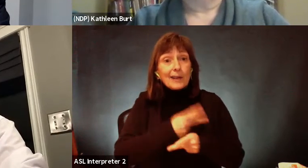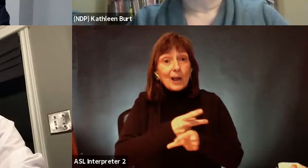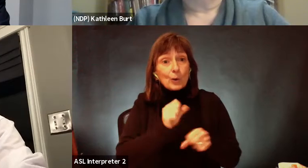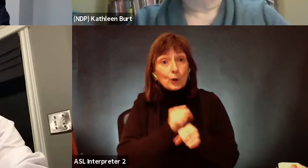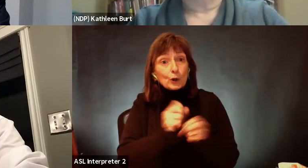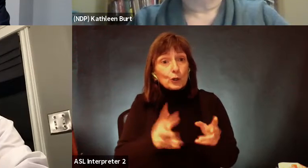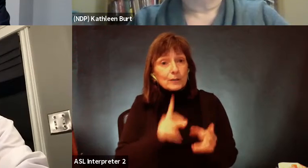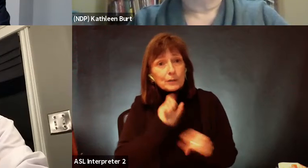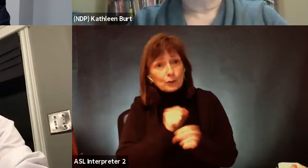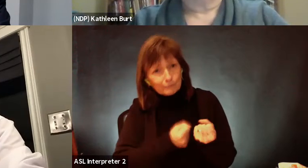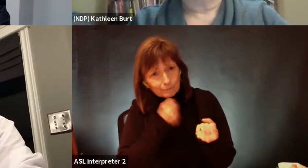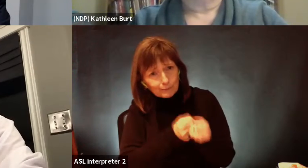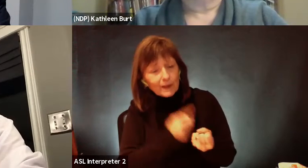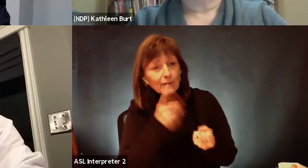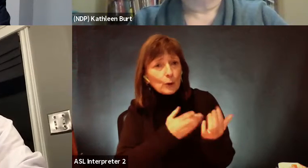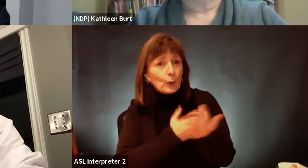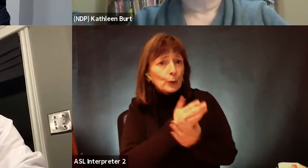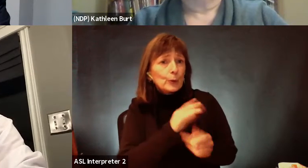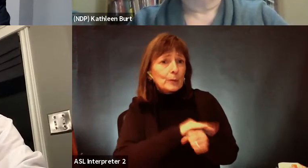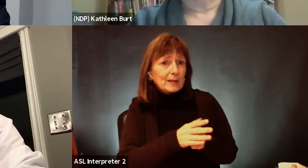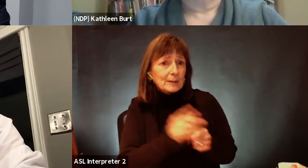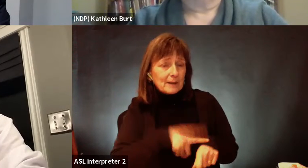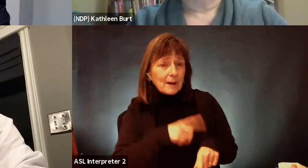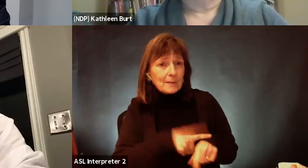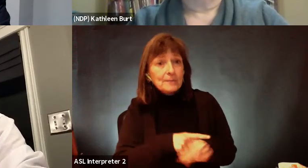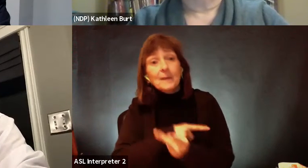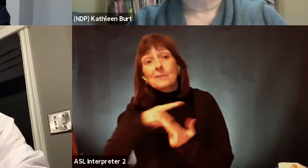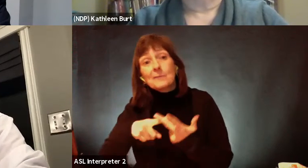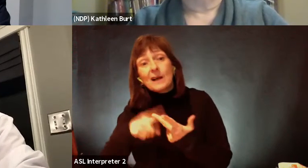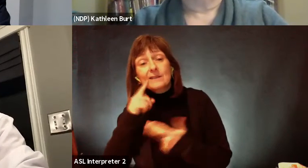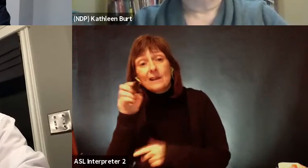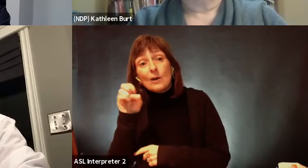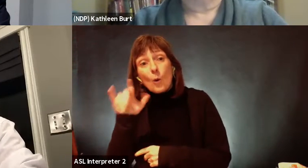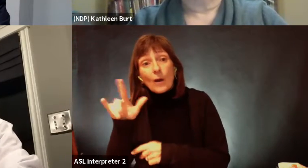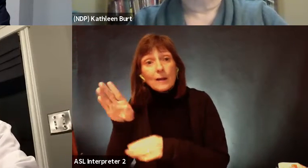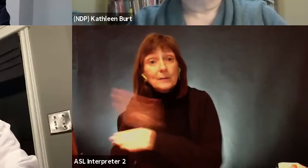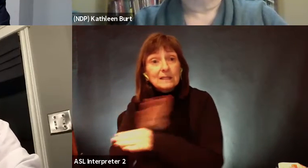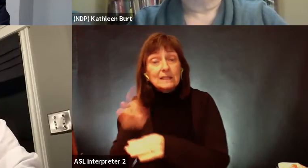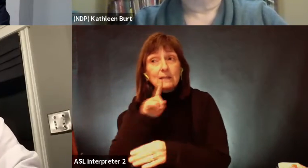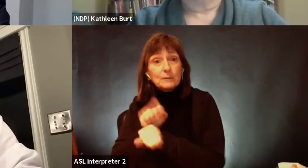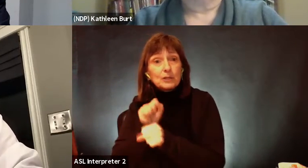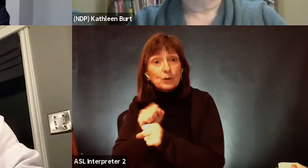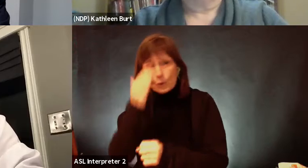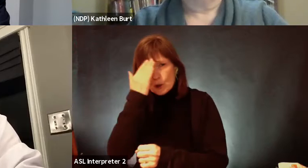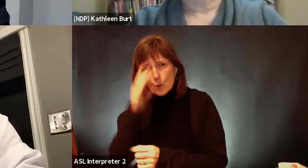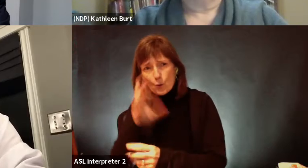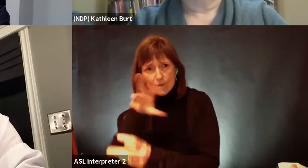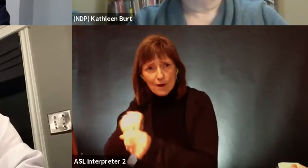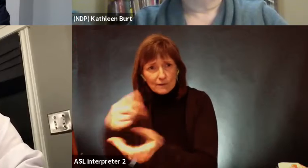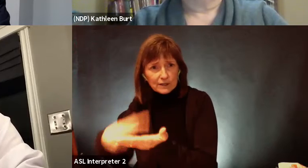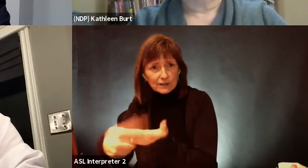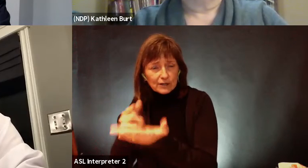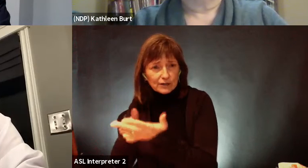in a century. And I want to make sure that our oil industry has a voice at the table as we navigate through this time of uncertainty. Thank you.